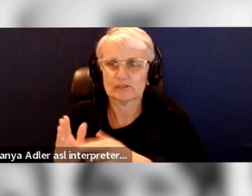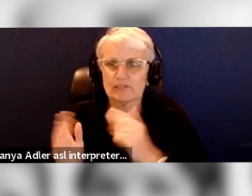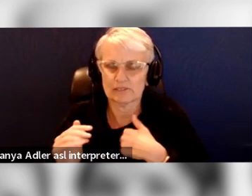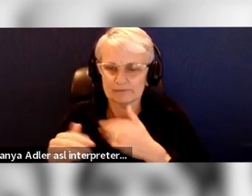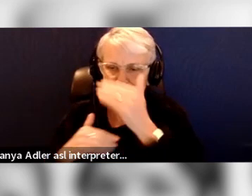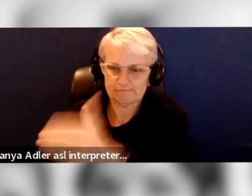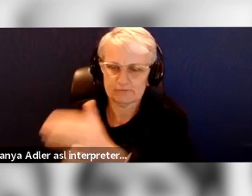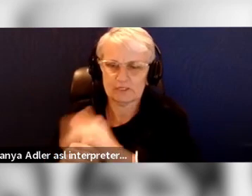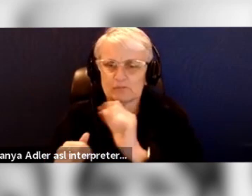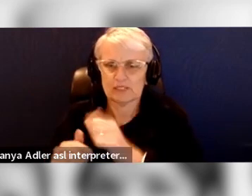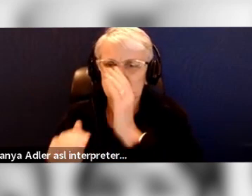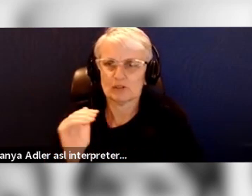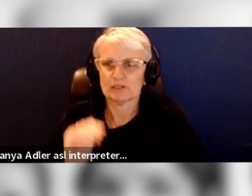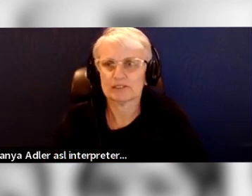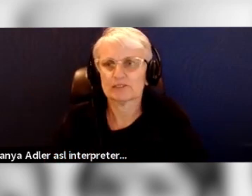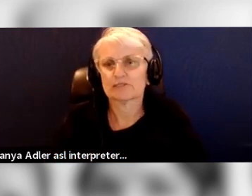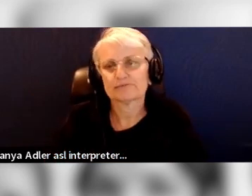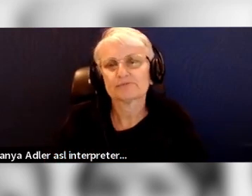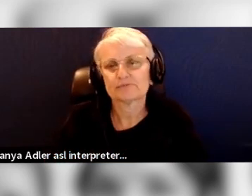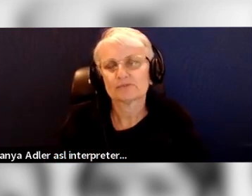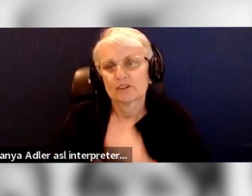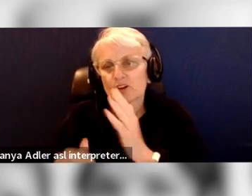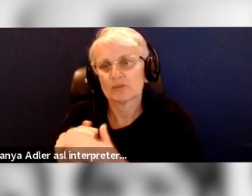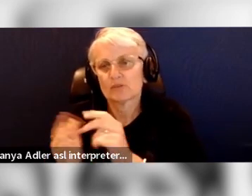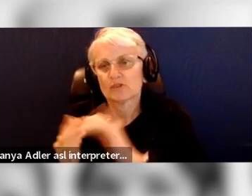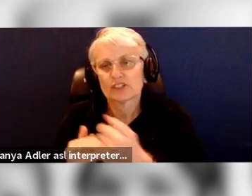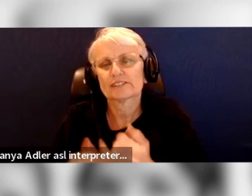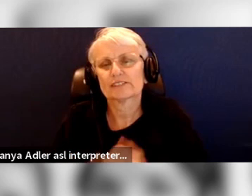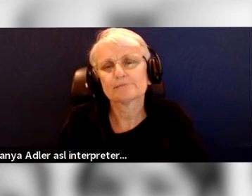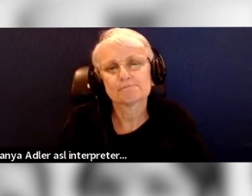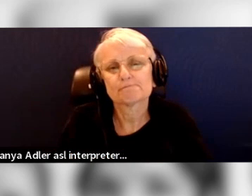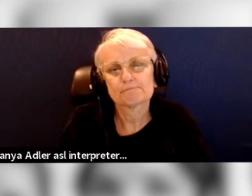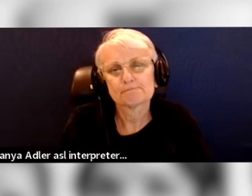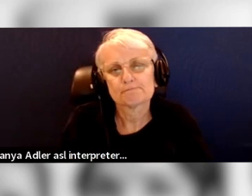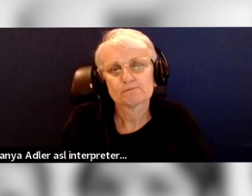and that's when you need to complete your project in order for us to be able to get you your money.